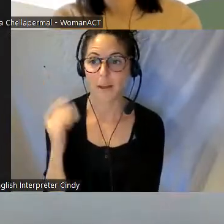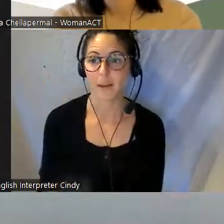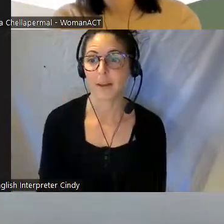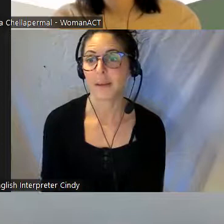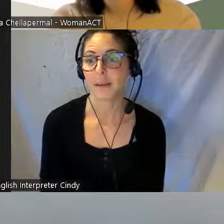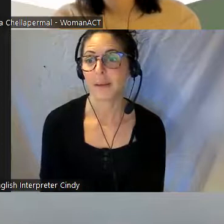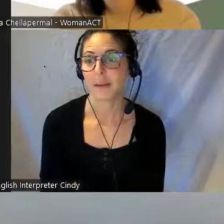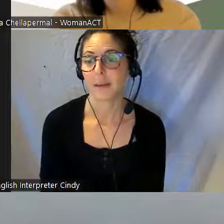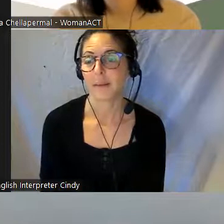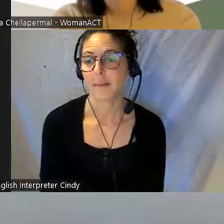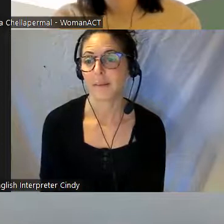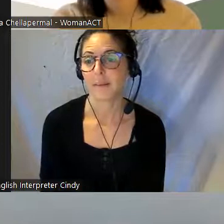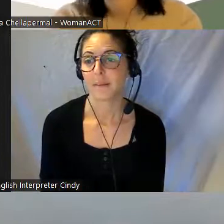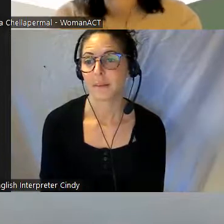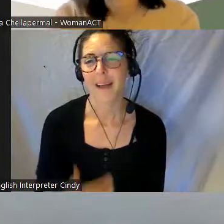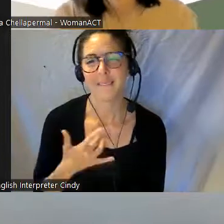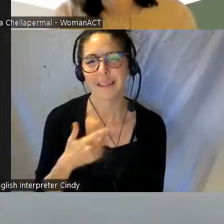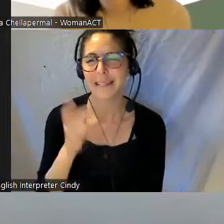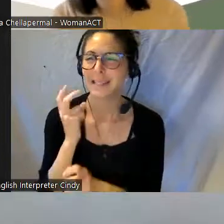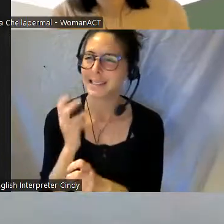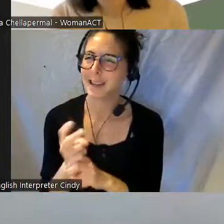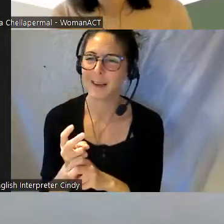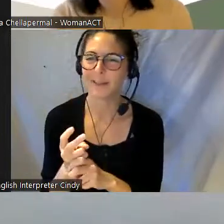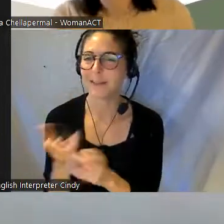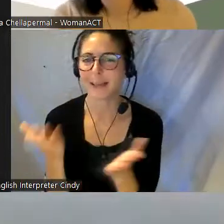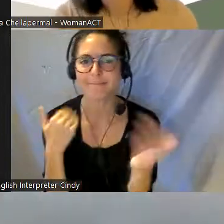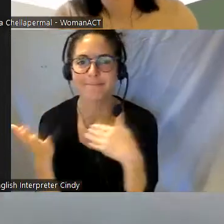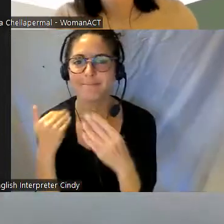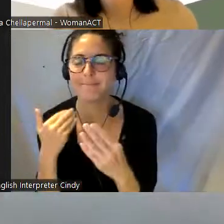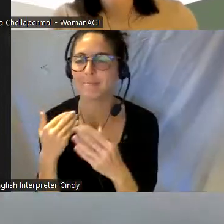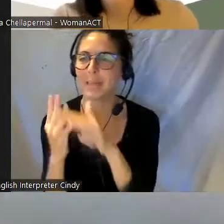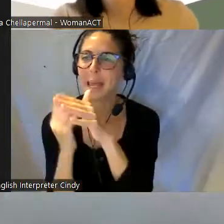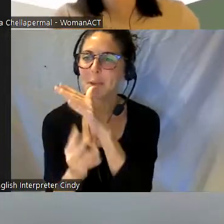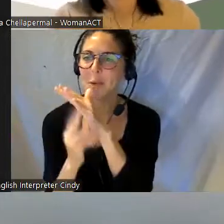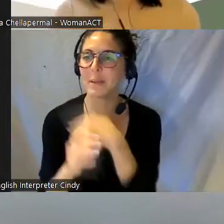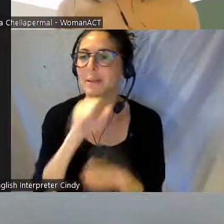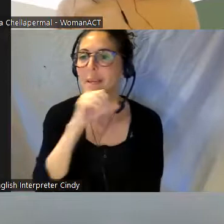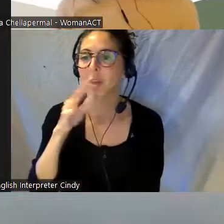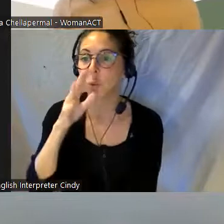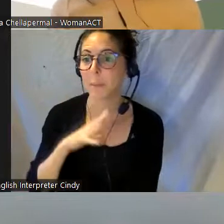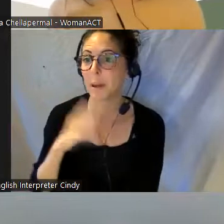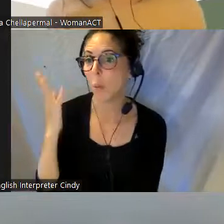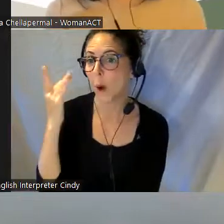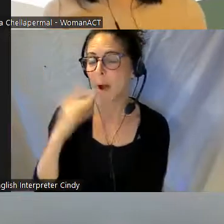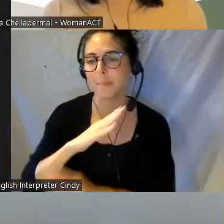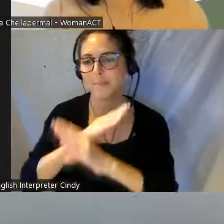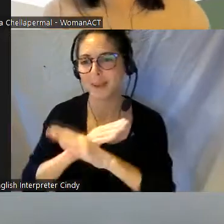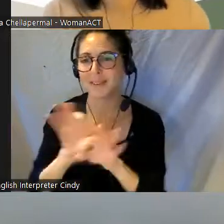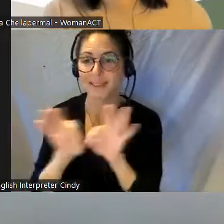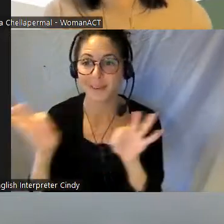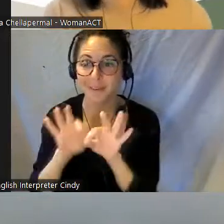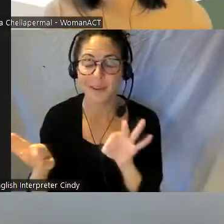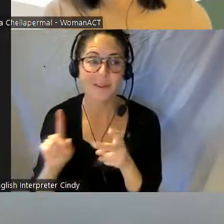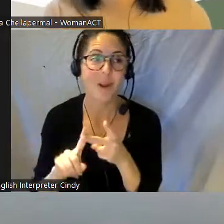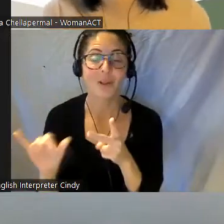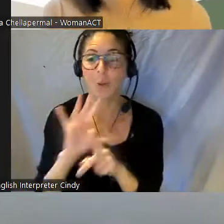difficult to engage senior immigrant women, particularly because of those language barriers. Also, culturally,